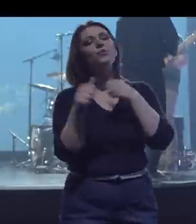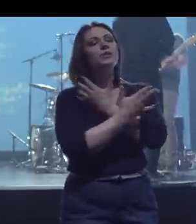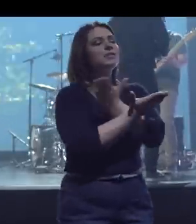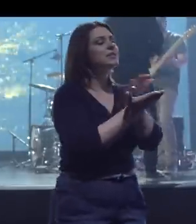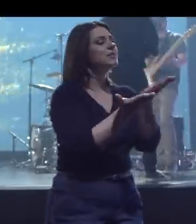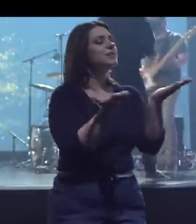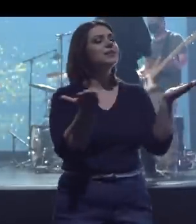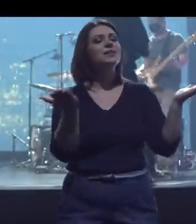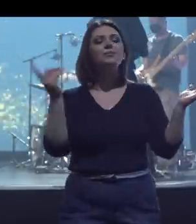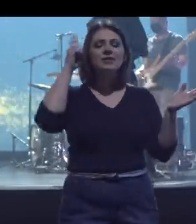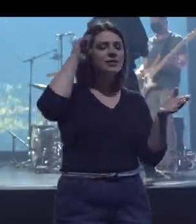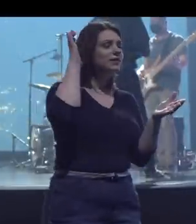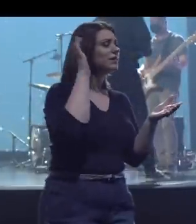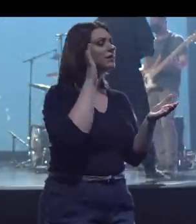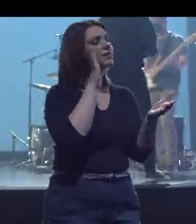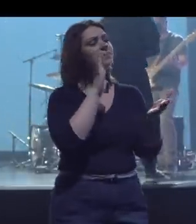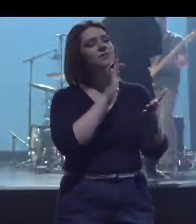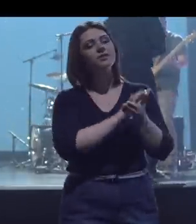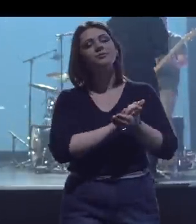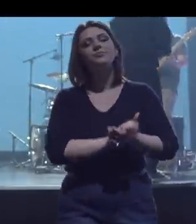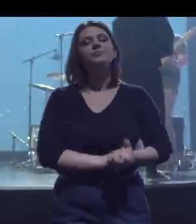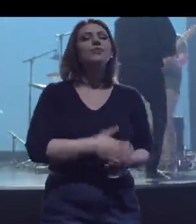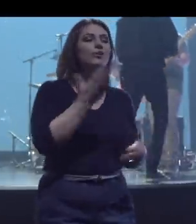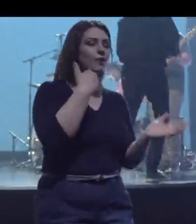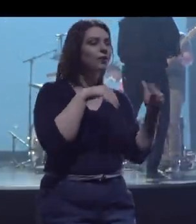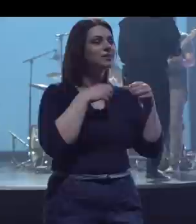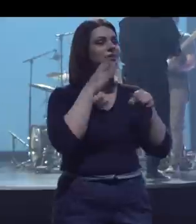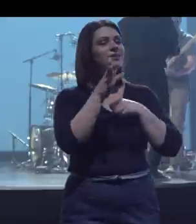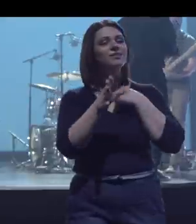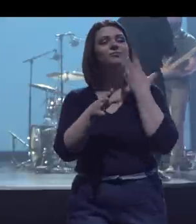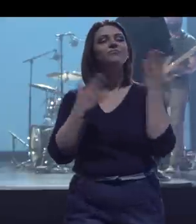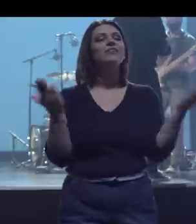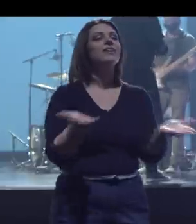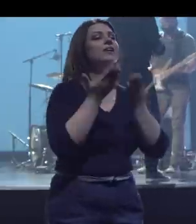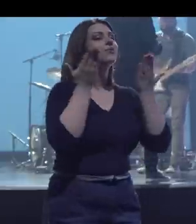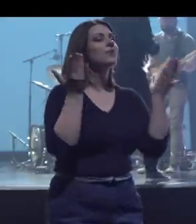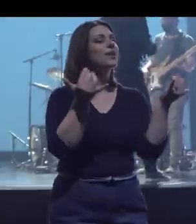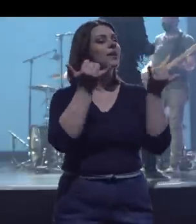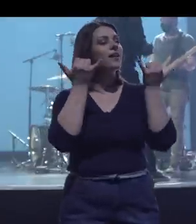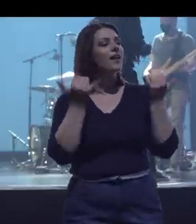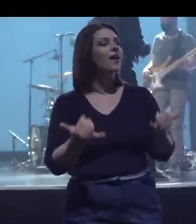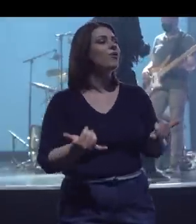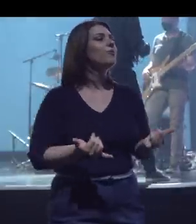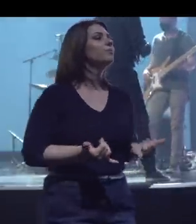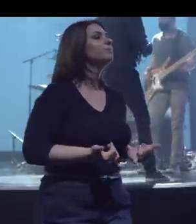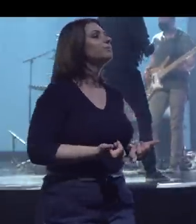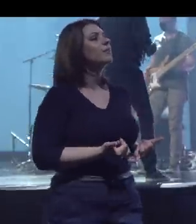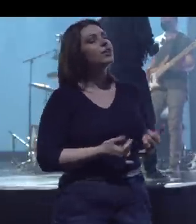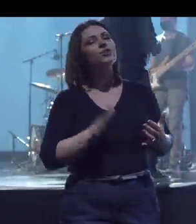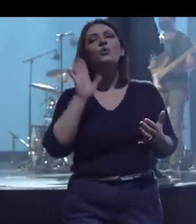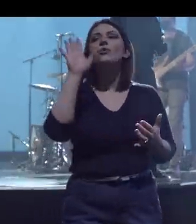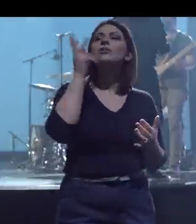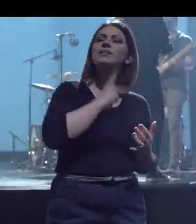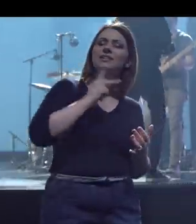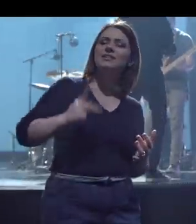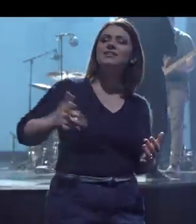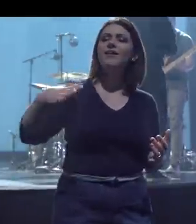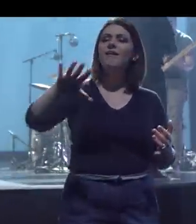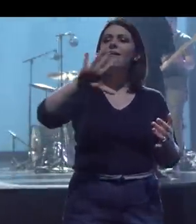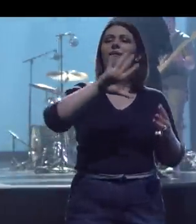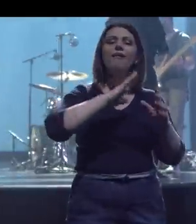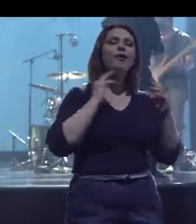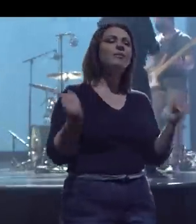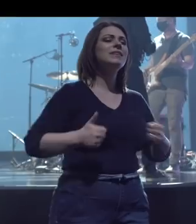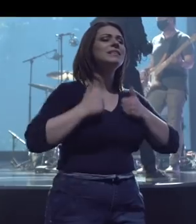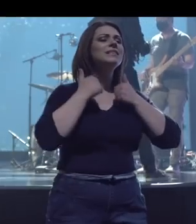we believe. Come on. The here and now, your kingdom